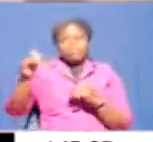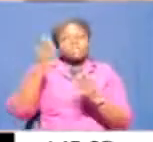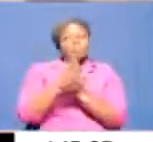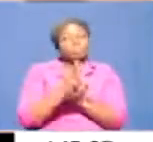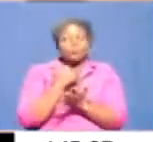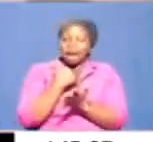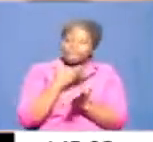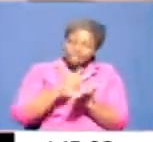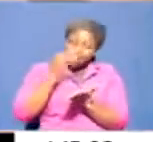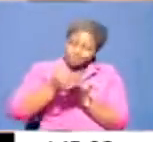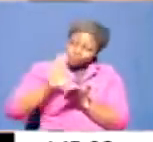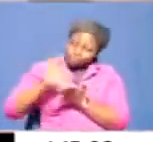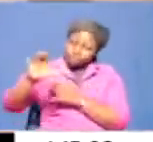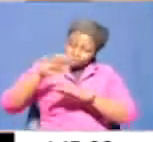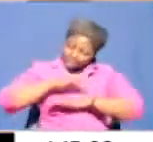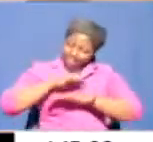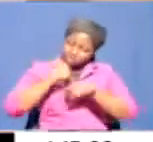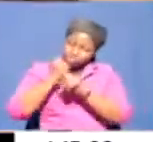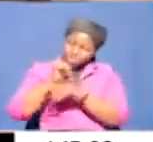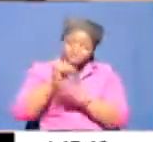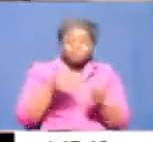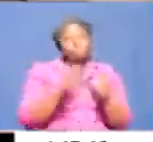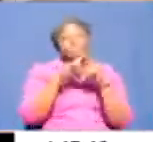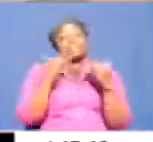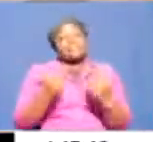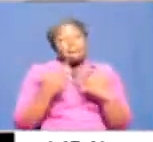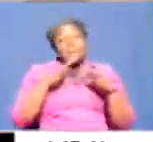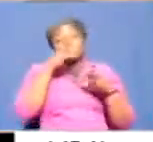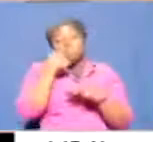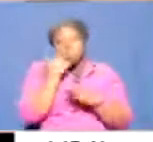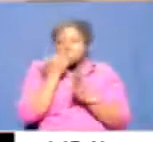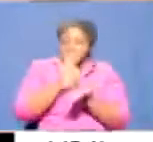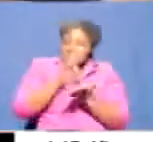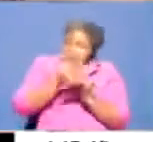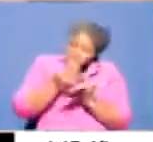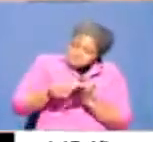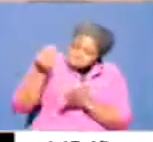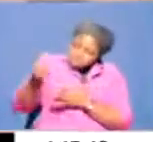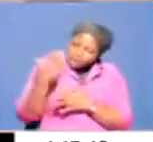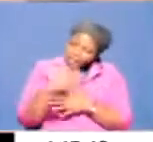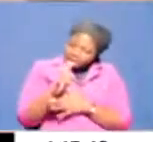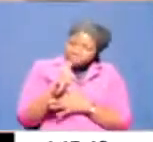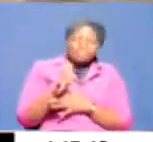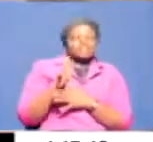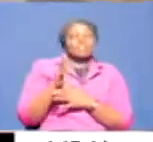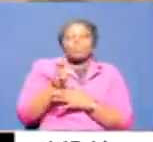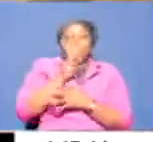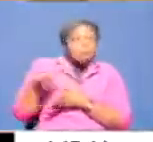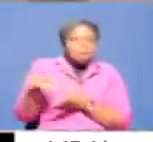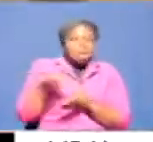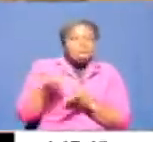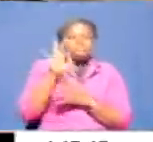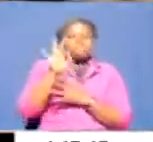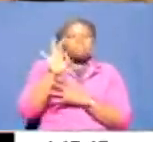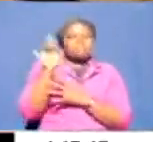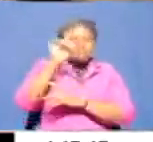kutosha za kuunda hii barabara. Lakini waliotengewa pesa waliajibika kwa kumwaga maji siku mbili tatu. Emily